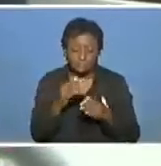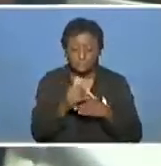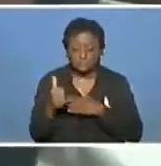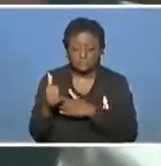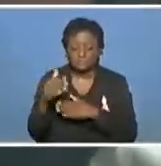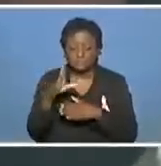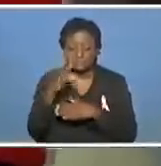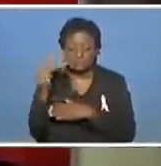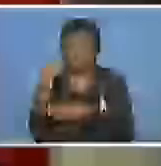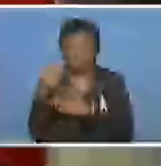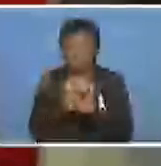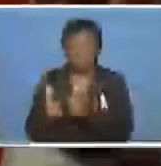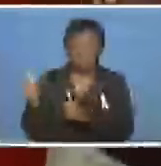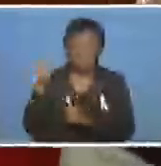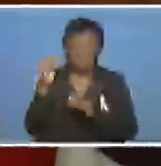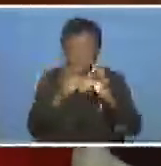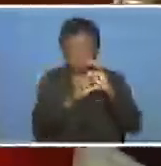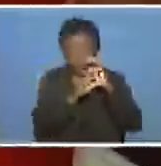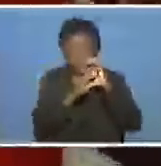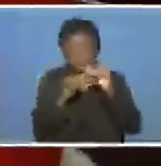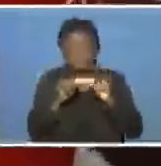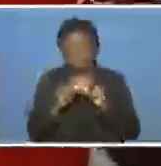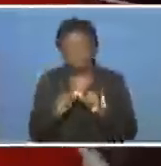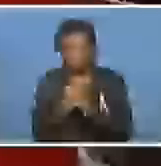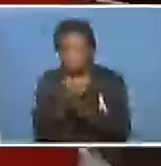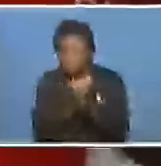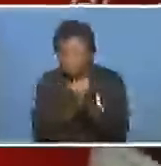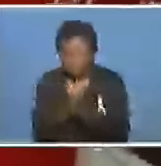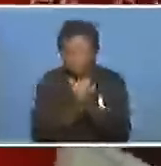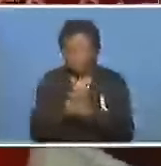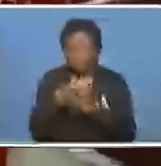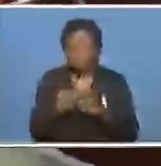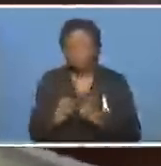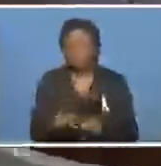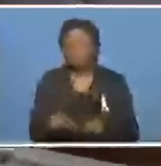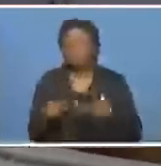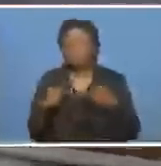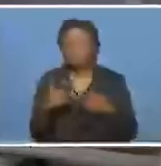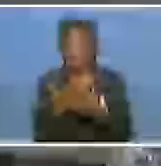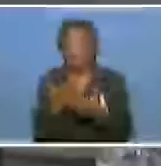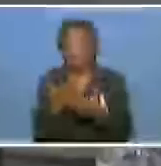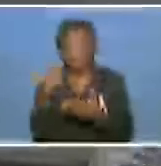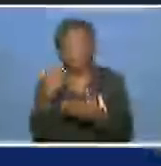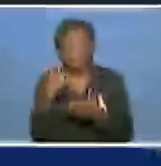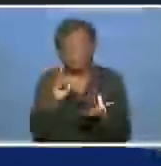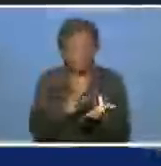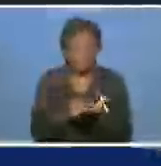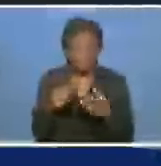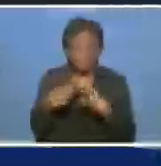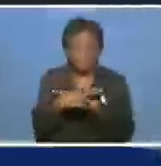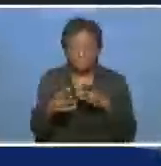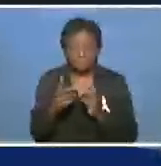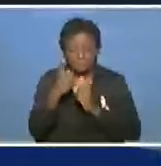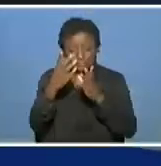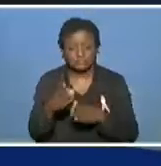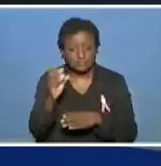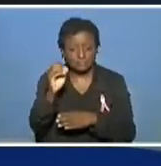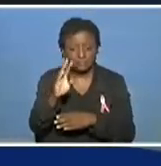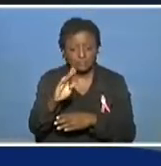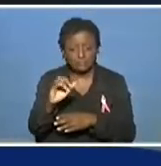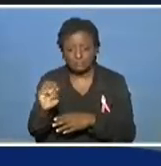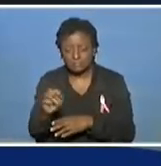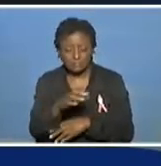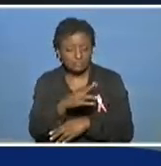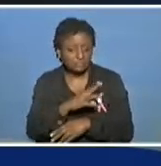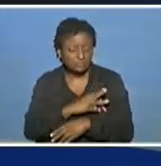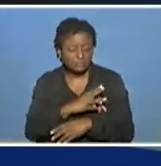remains passionate about, and an opportunity provided by former newsroom director Obi Wilchcombe. He told me whenever in